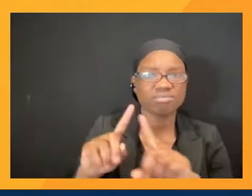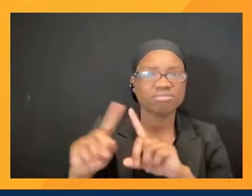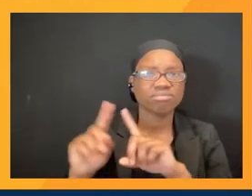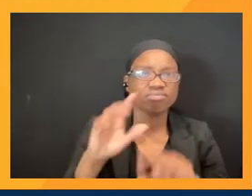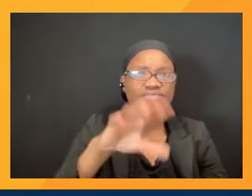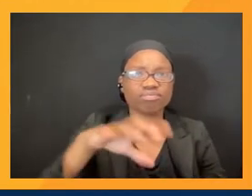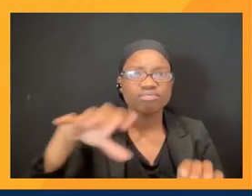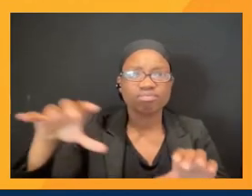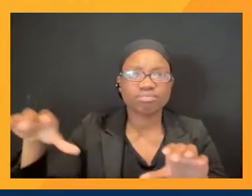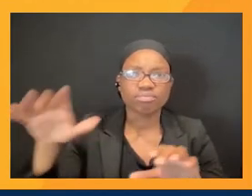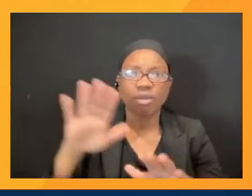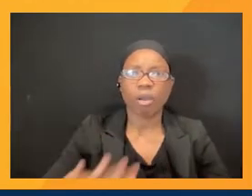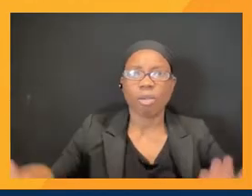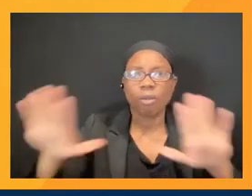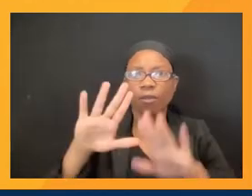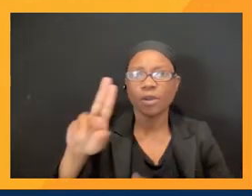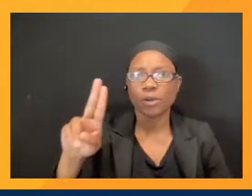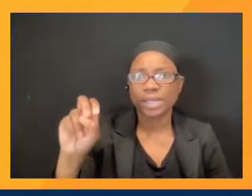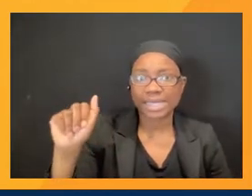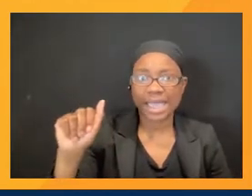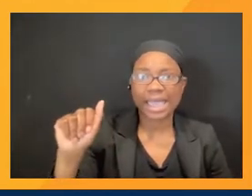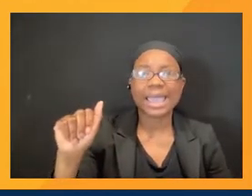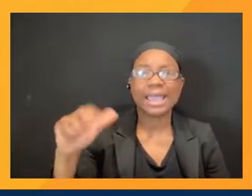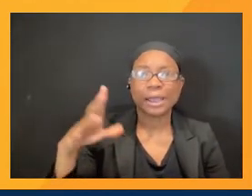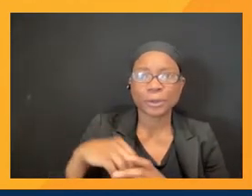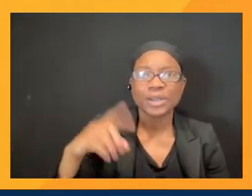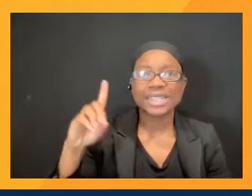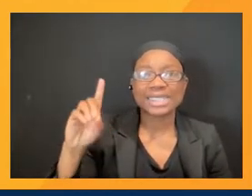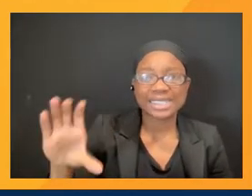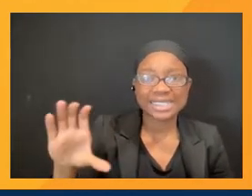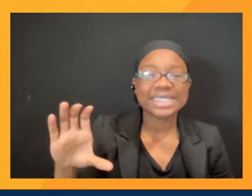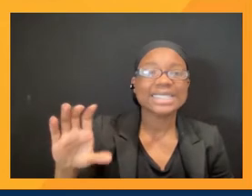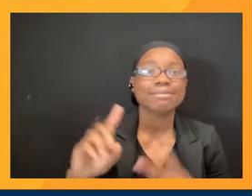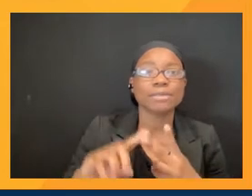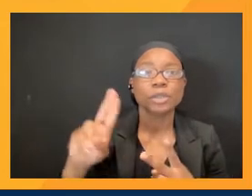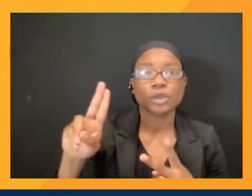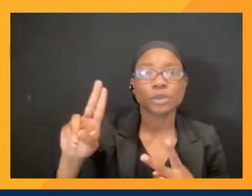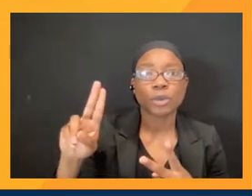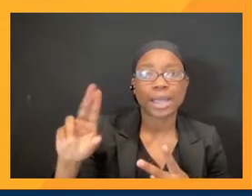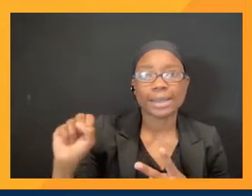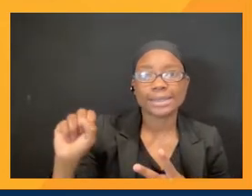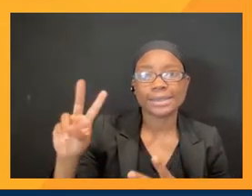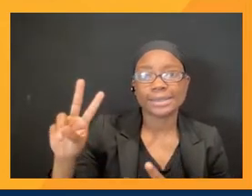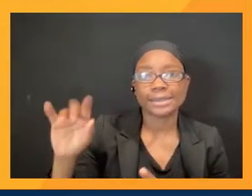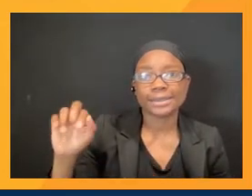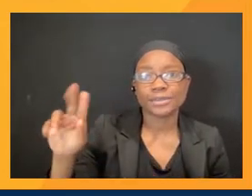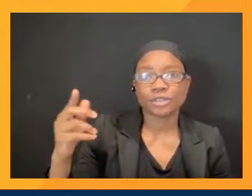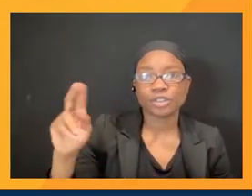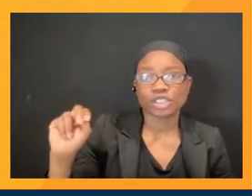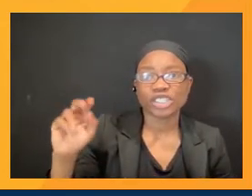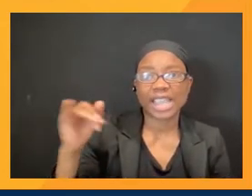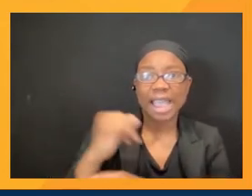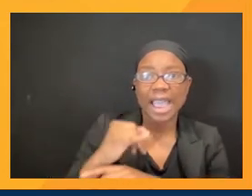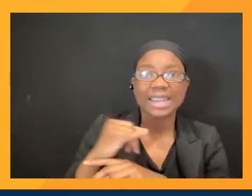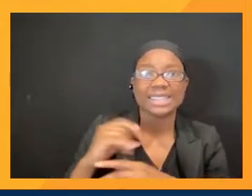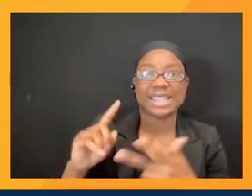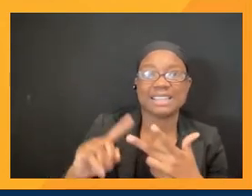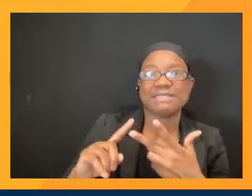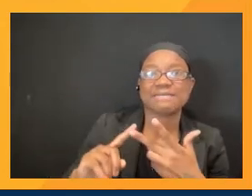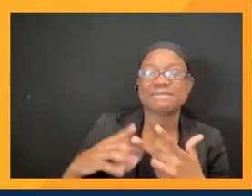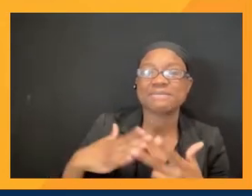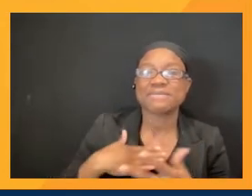this discussion. Thank you. We are glad to have you. Next, let's welcome Cristina Martin Fervira.